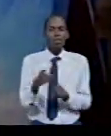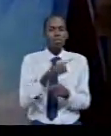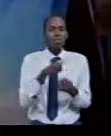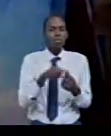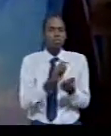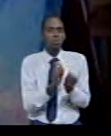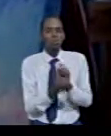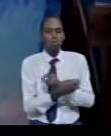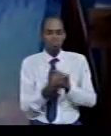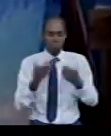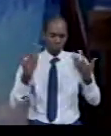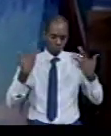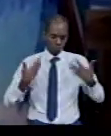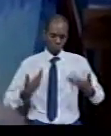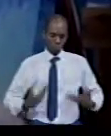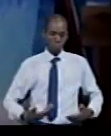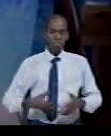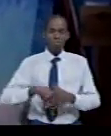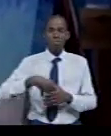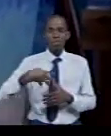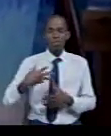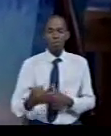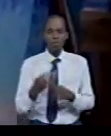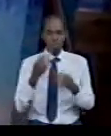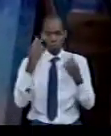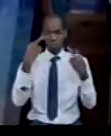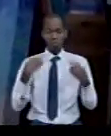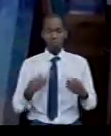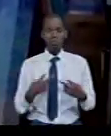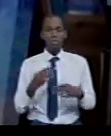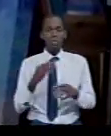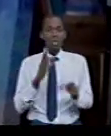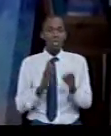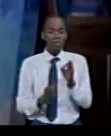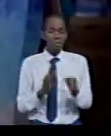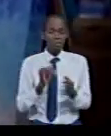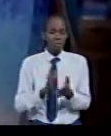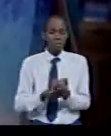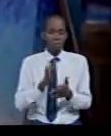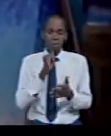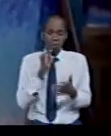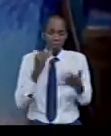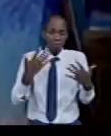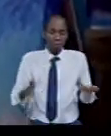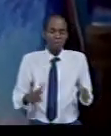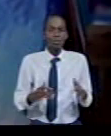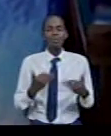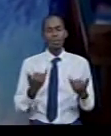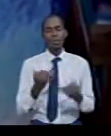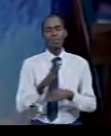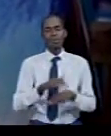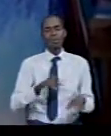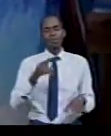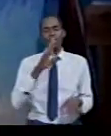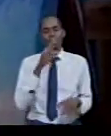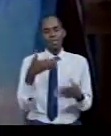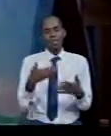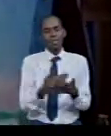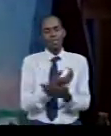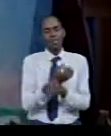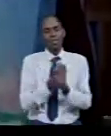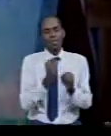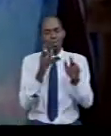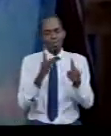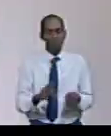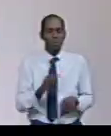change outwardly. And once that is done, you're a convert now, you're a believer now, you're a